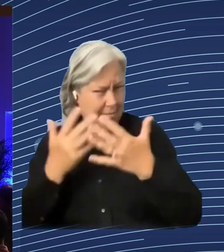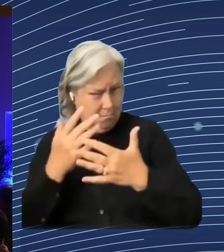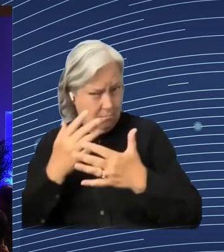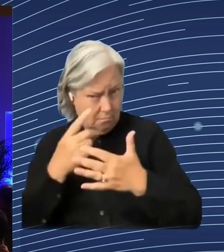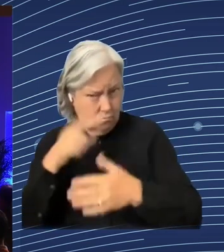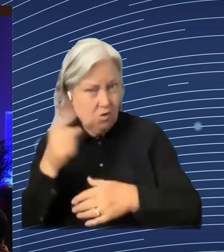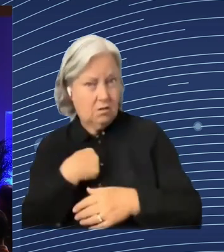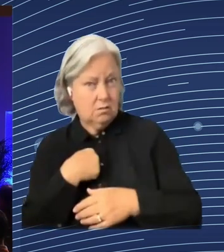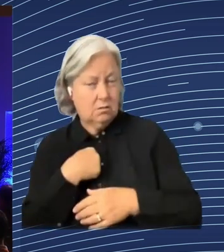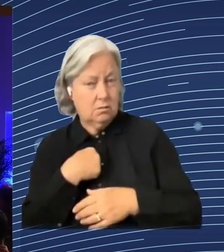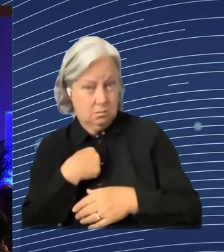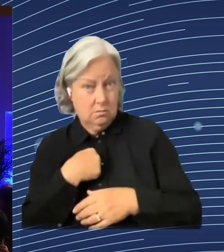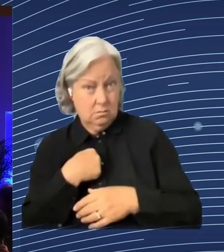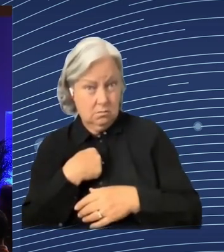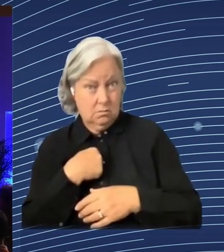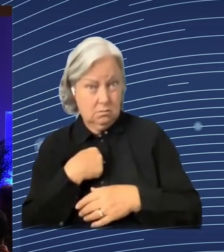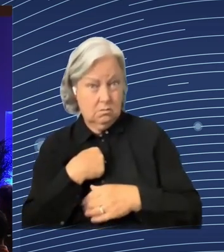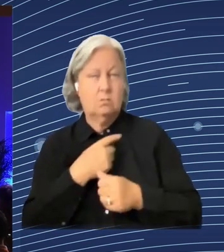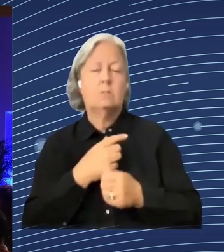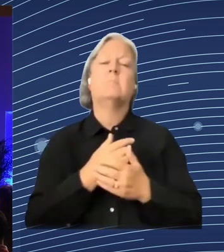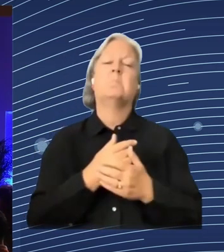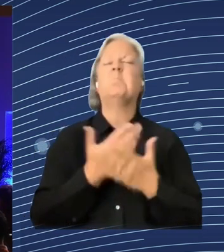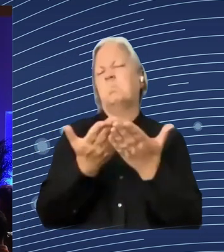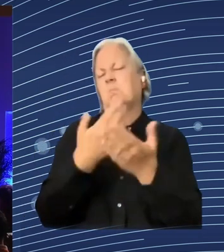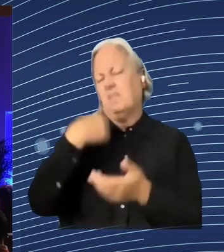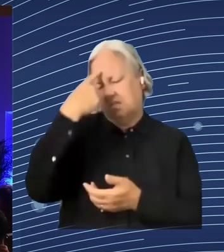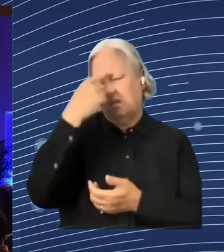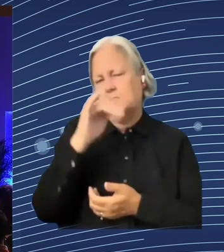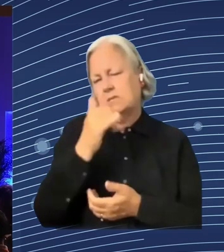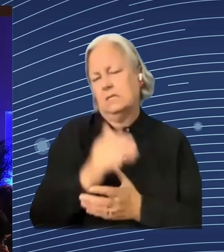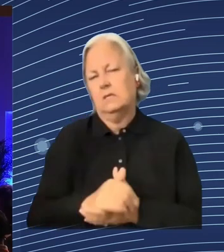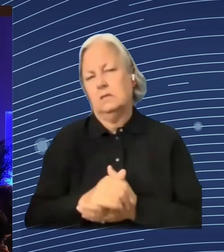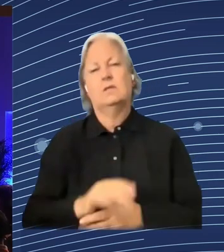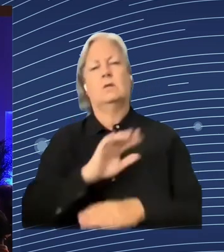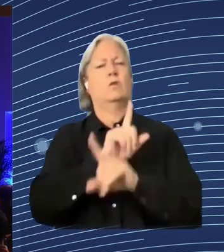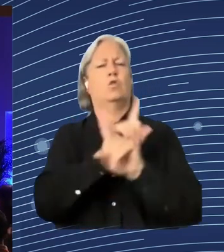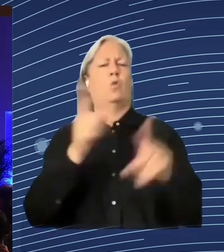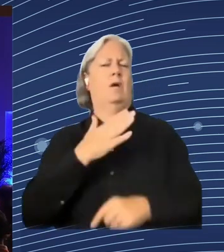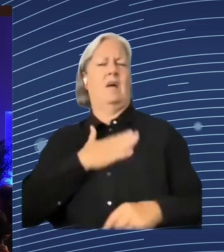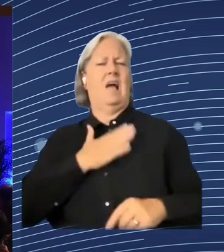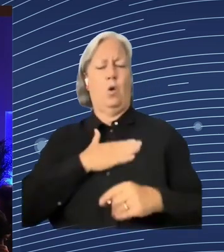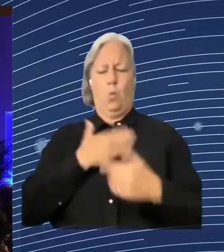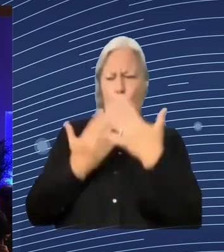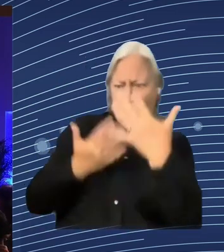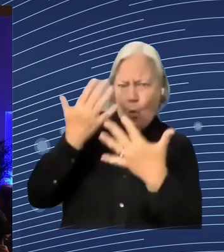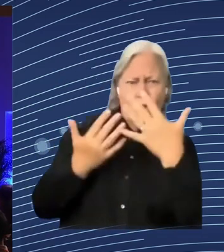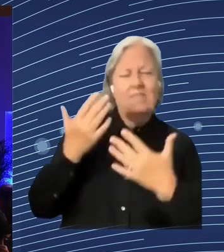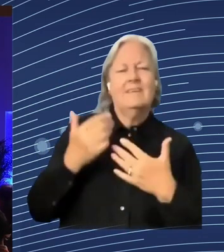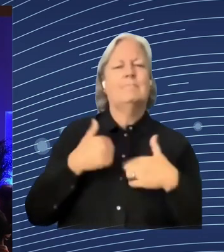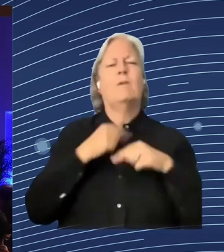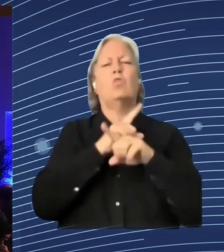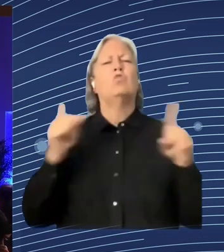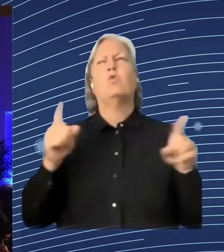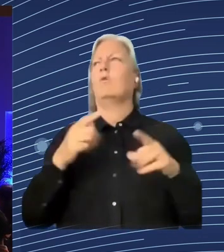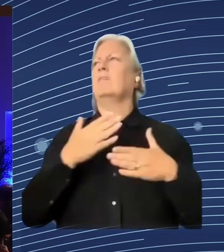the algorithms? Probably, because like it's not our algorithm. So we don't have the ownership of these algorithms. It's